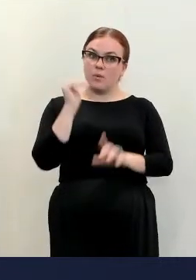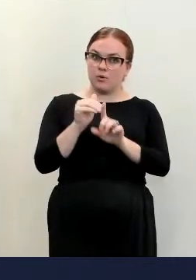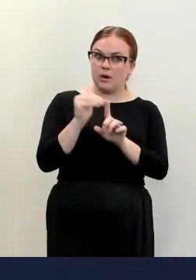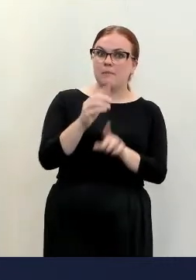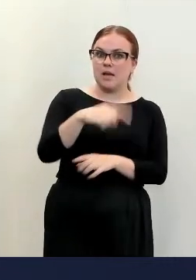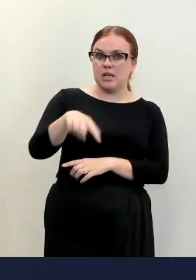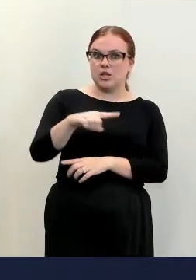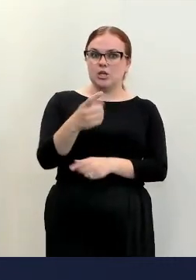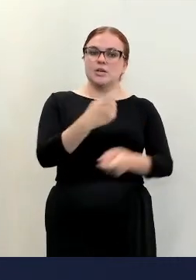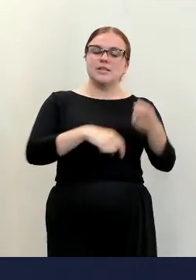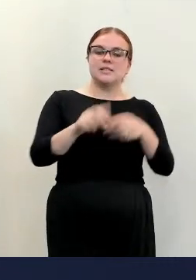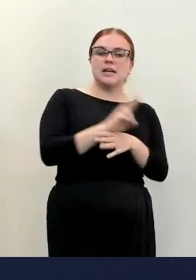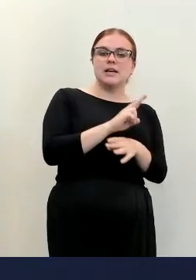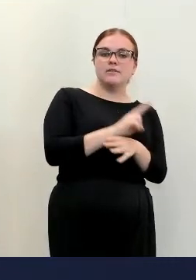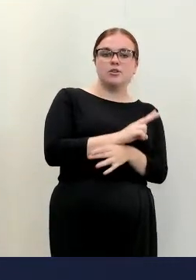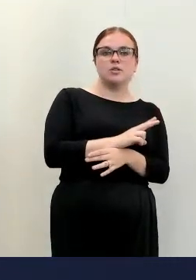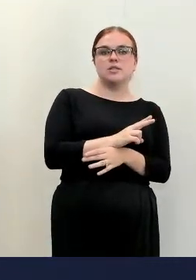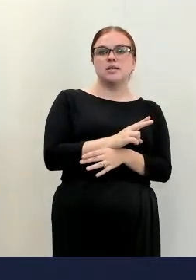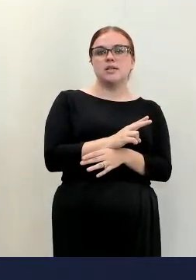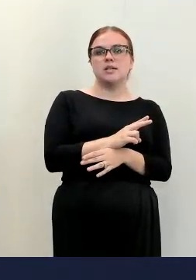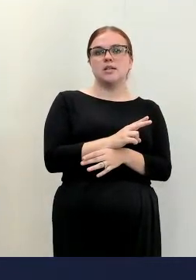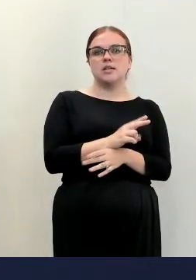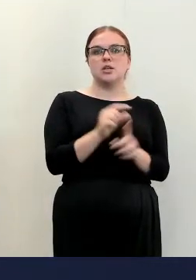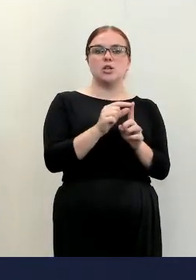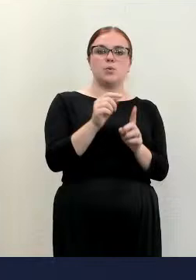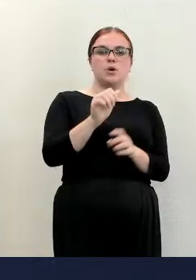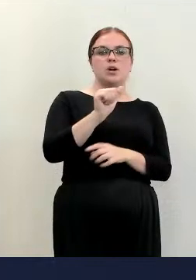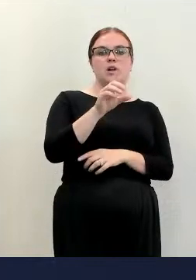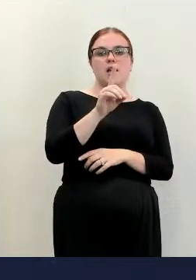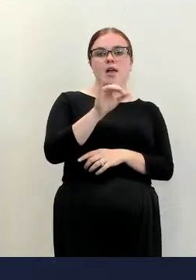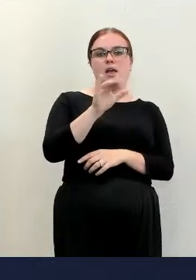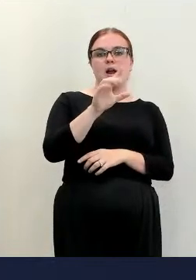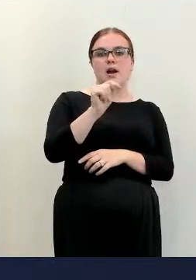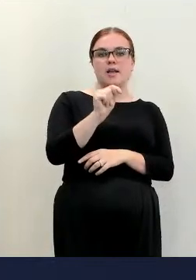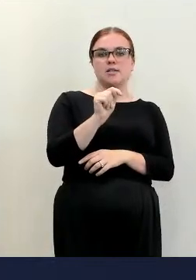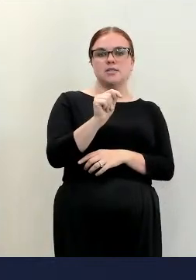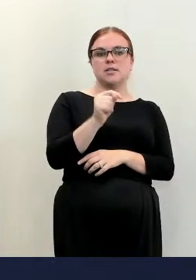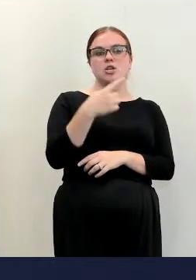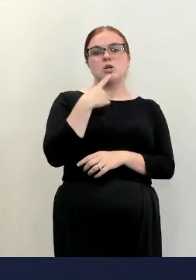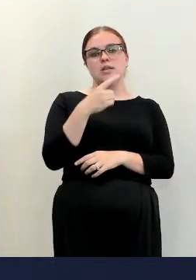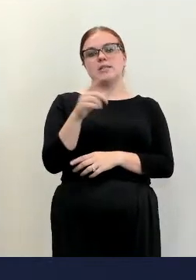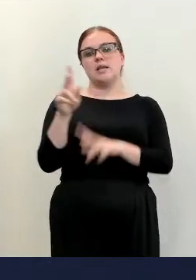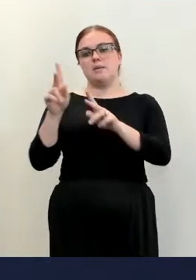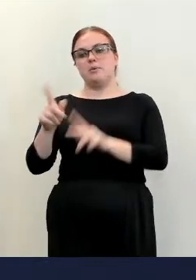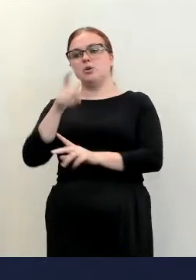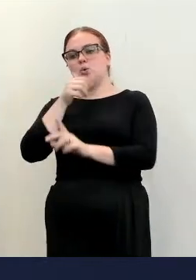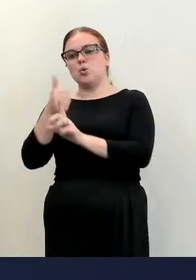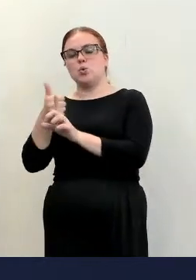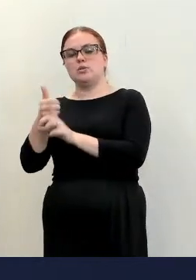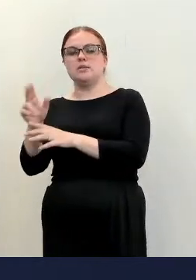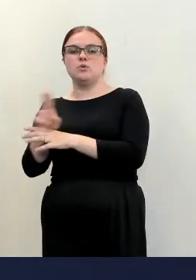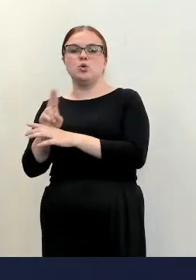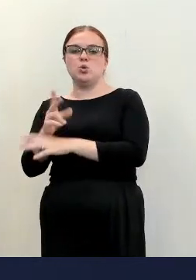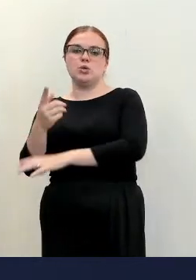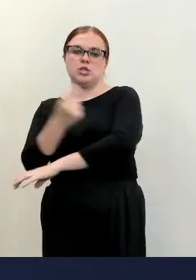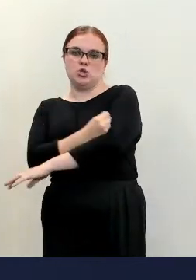that instead of using, the word addict, we use a person who used drugs. So just, person first,